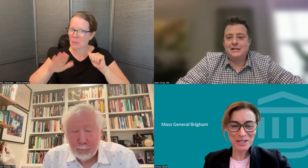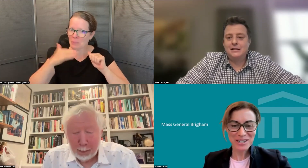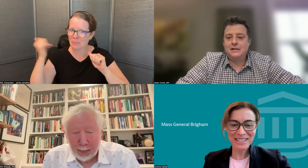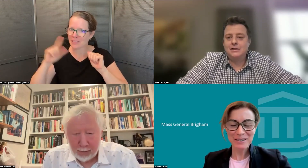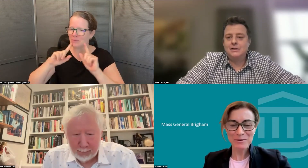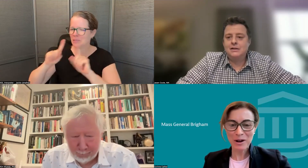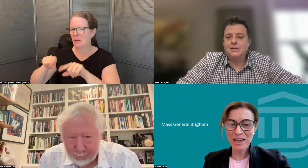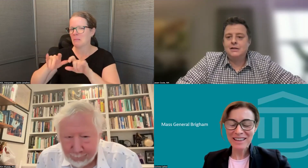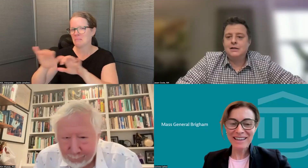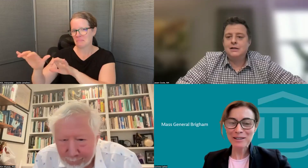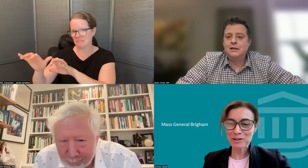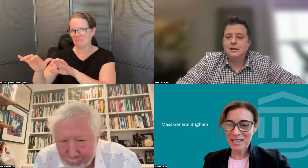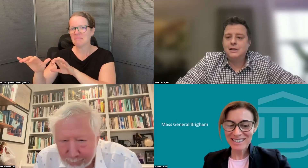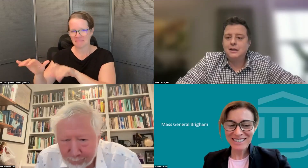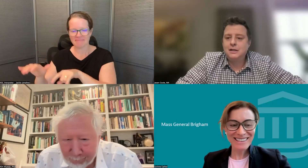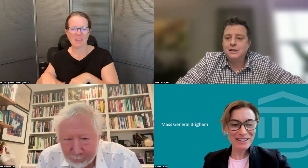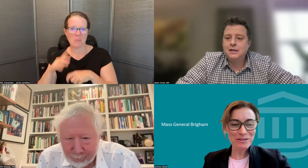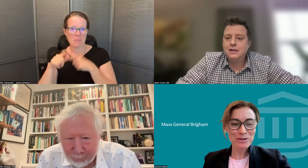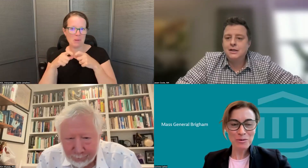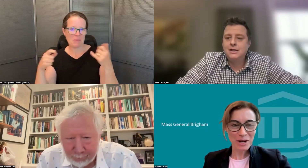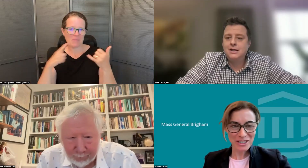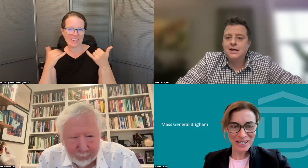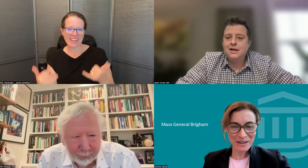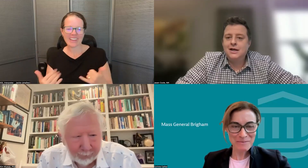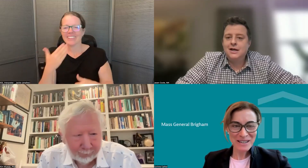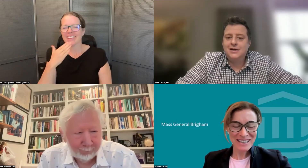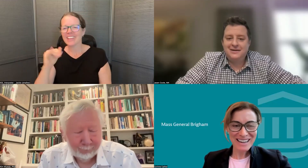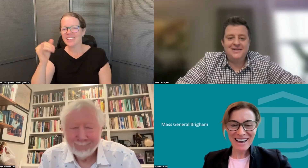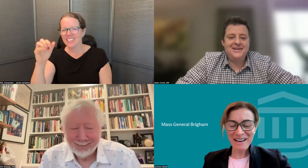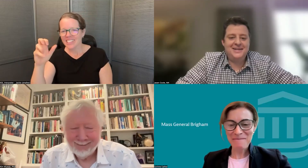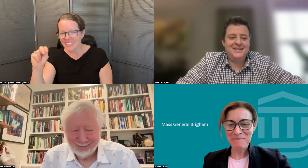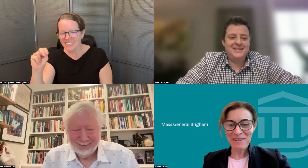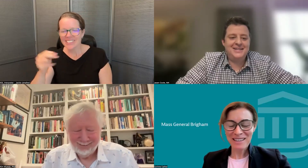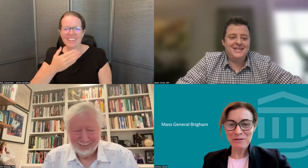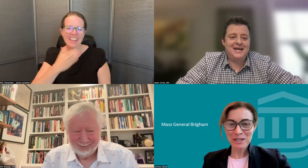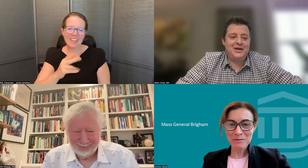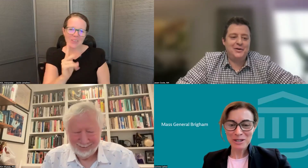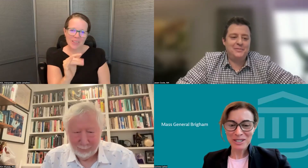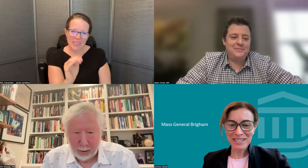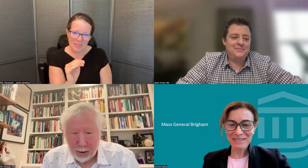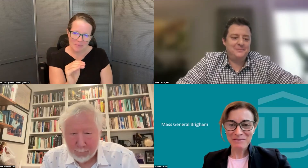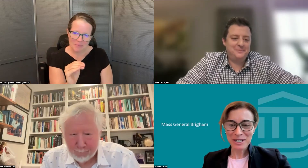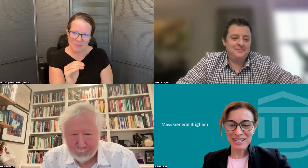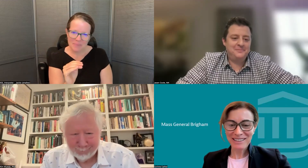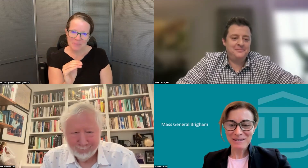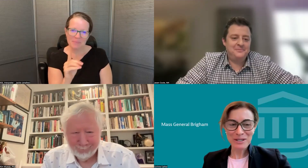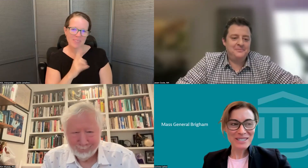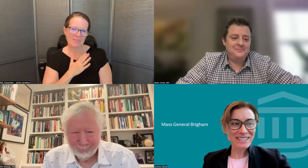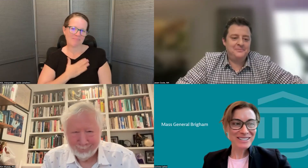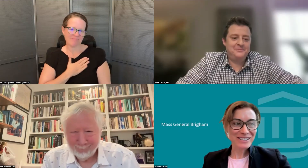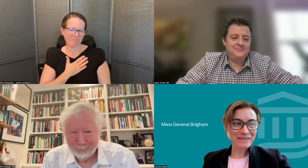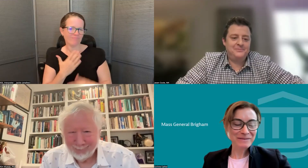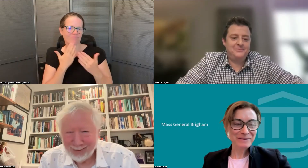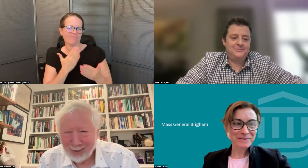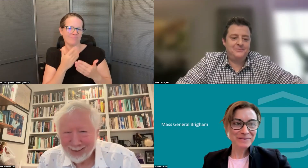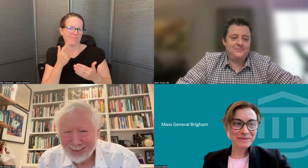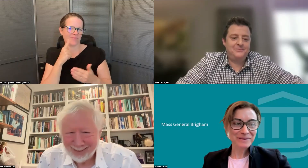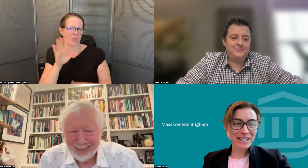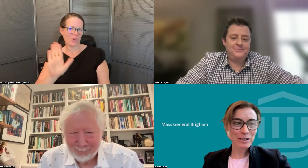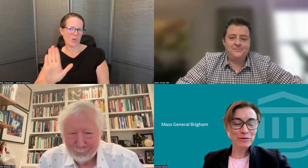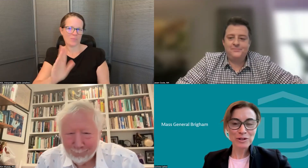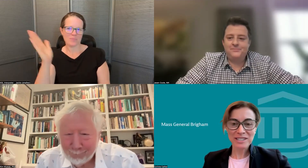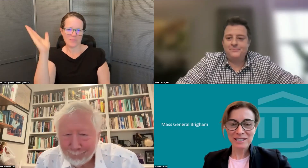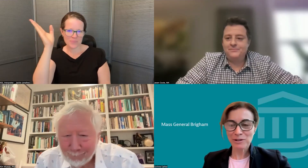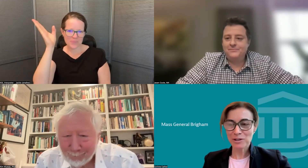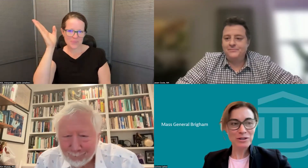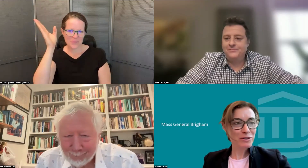much appreciated as well. Thank you, Jasen. Thank you so much, Kim. Really appreciate this presentation